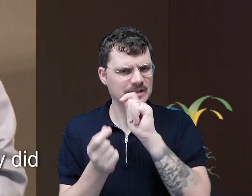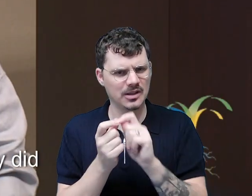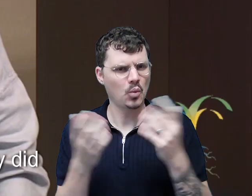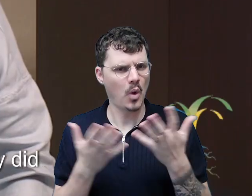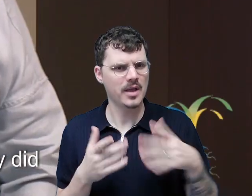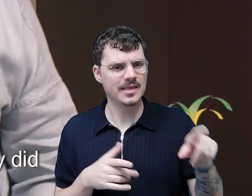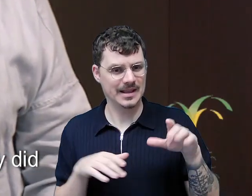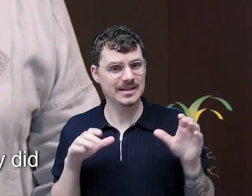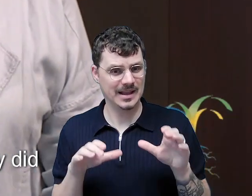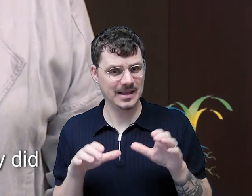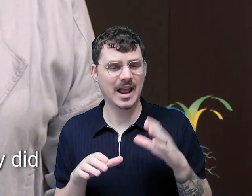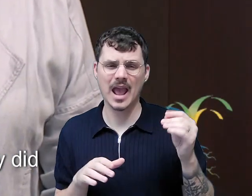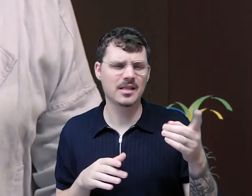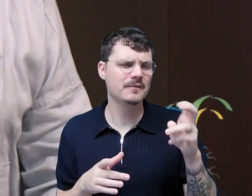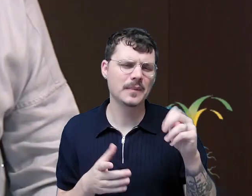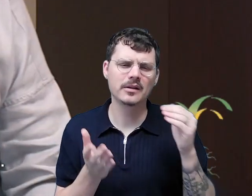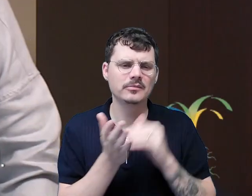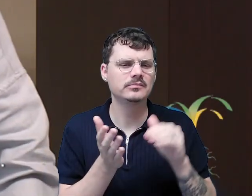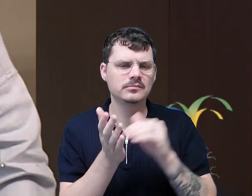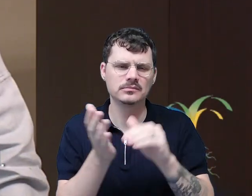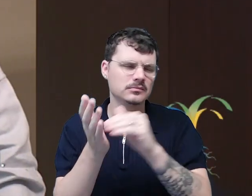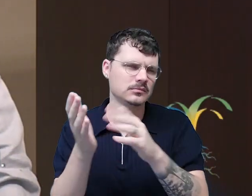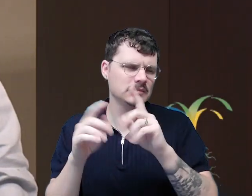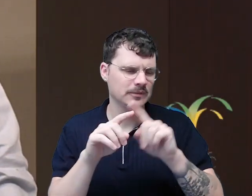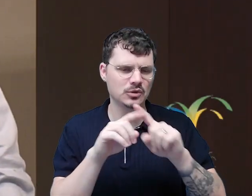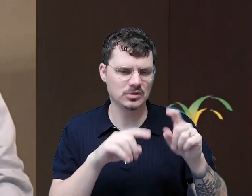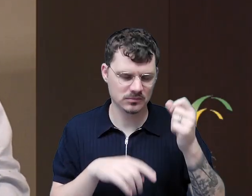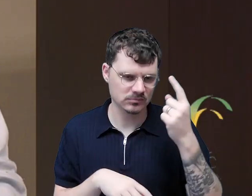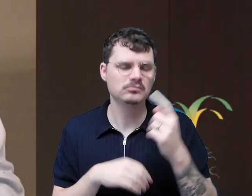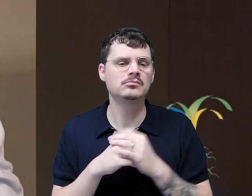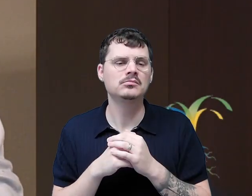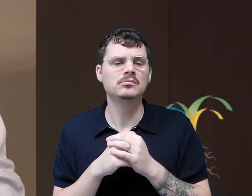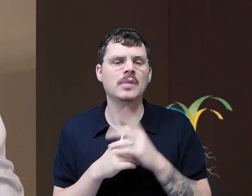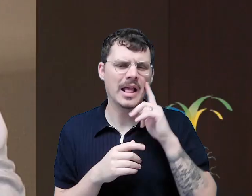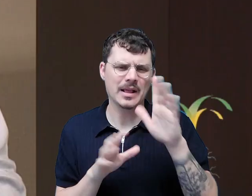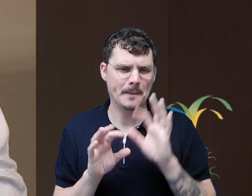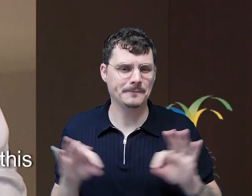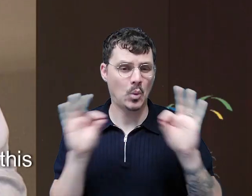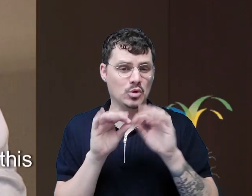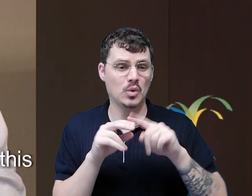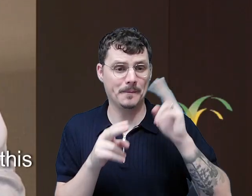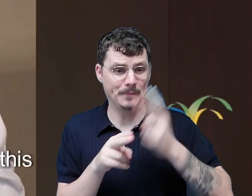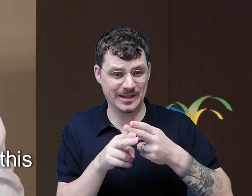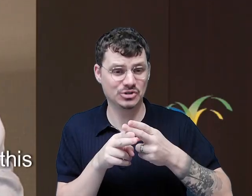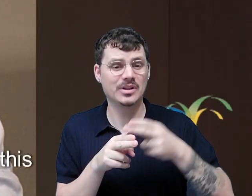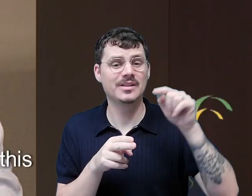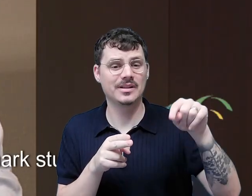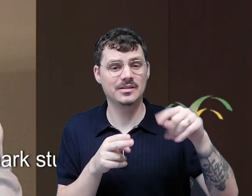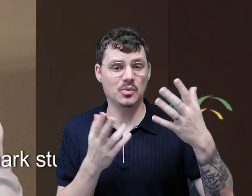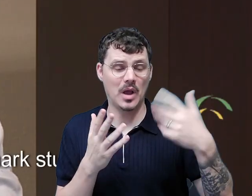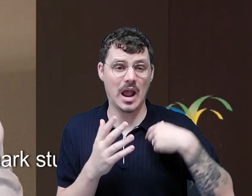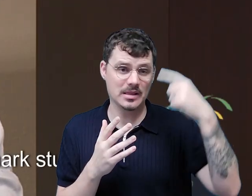So I got to see exactly what they did. And this has been replicated, of course, a number of times. But I think it's important to mention